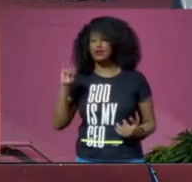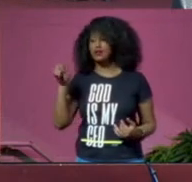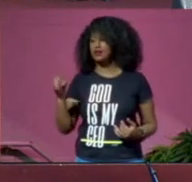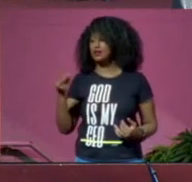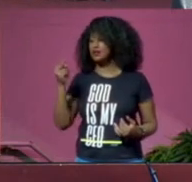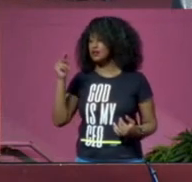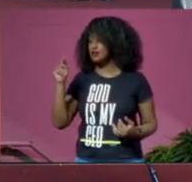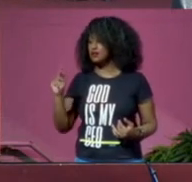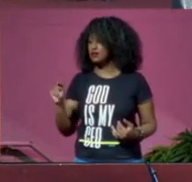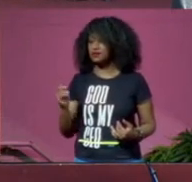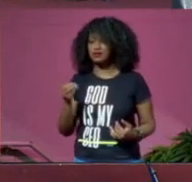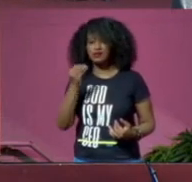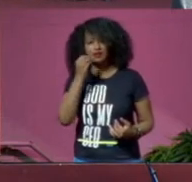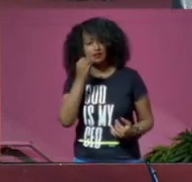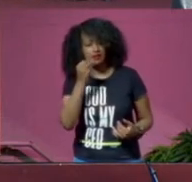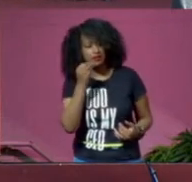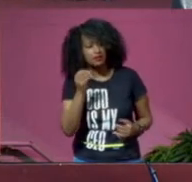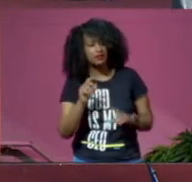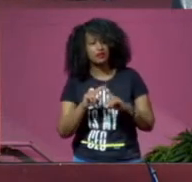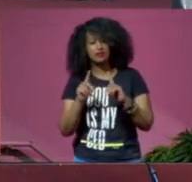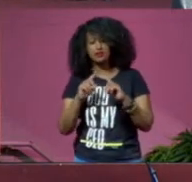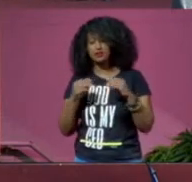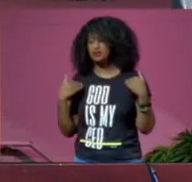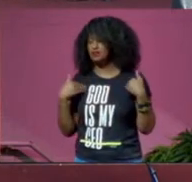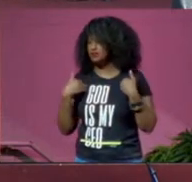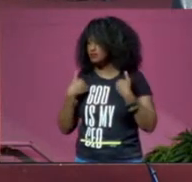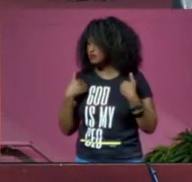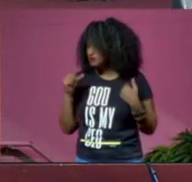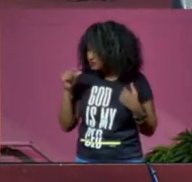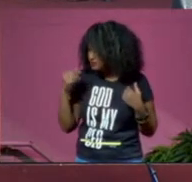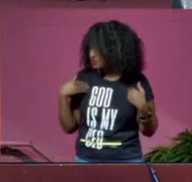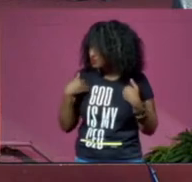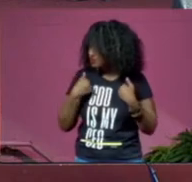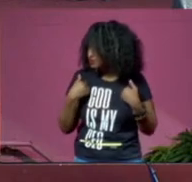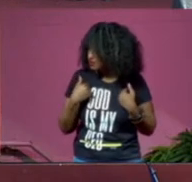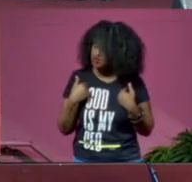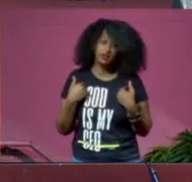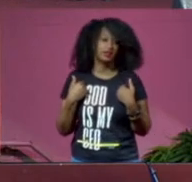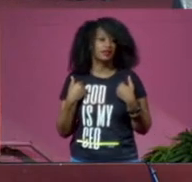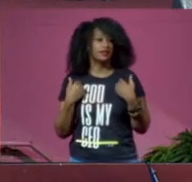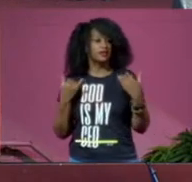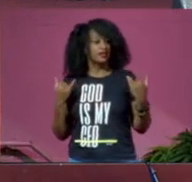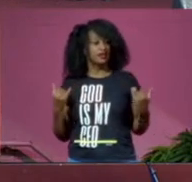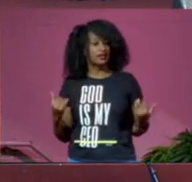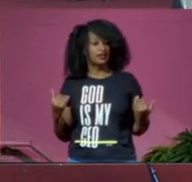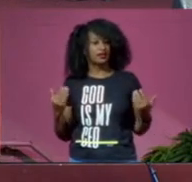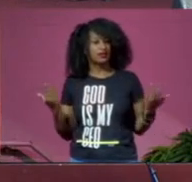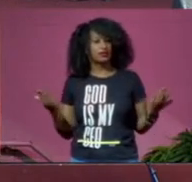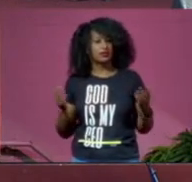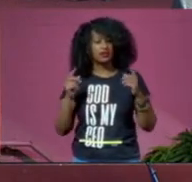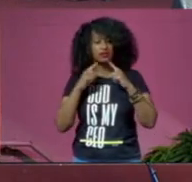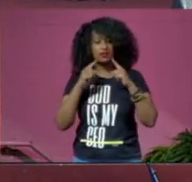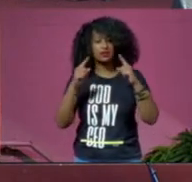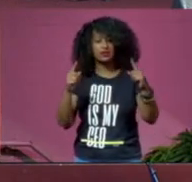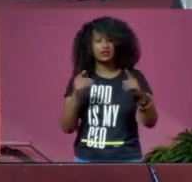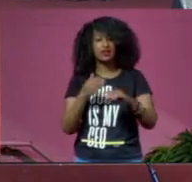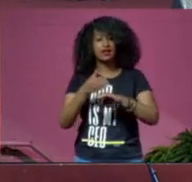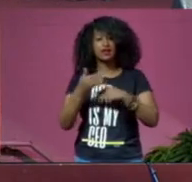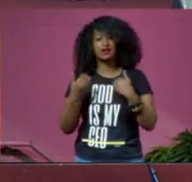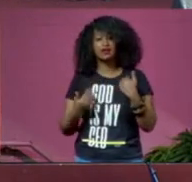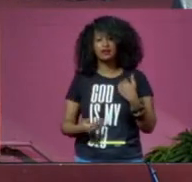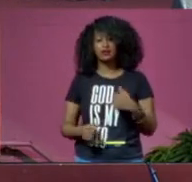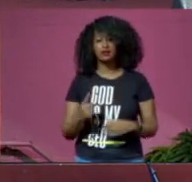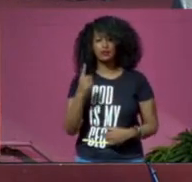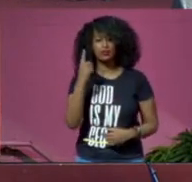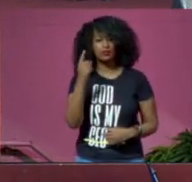and he ate locusts and wild honey. And this was his message: after me comes one